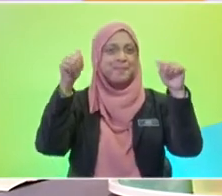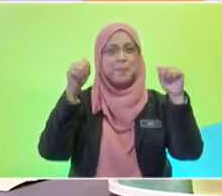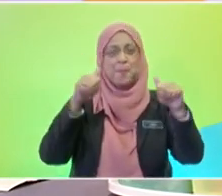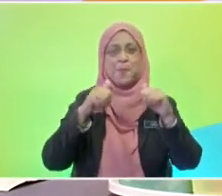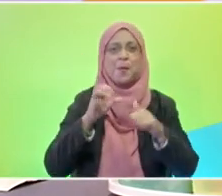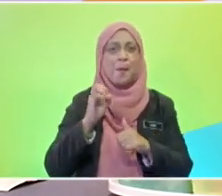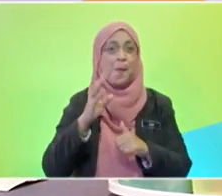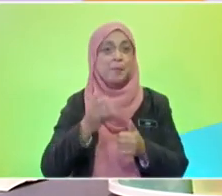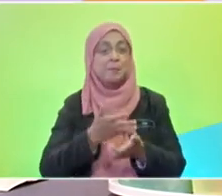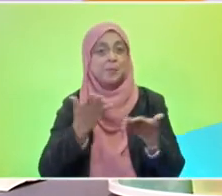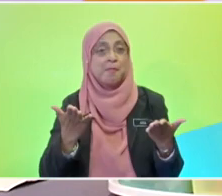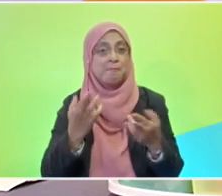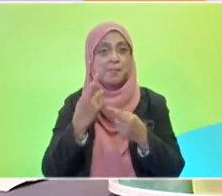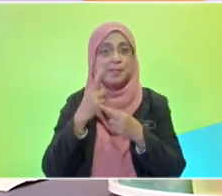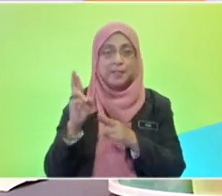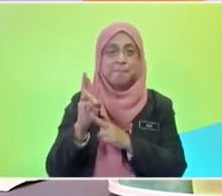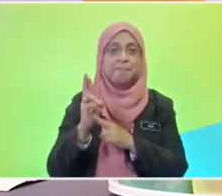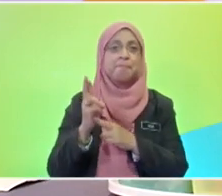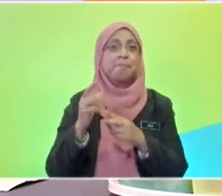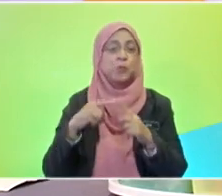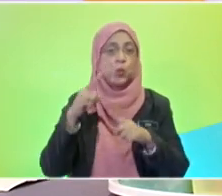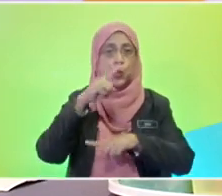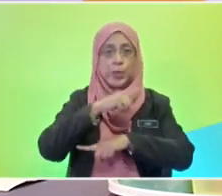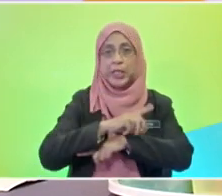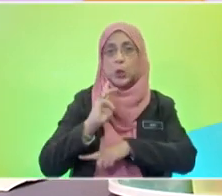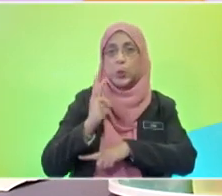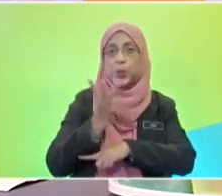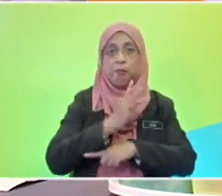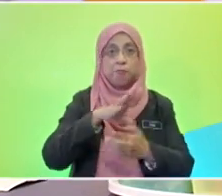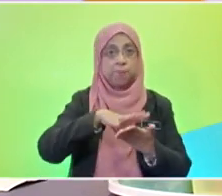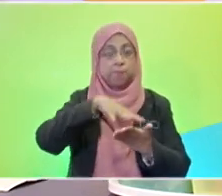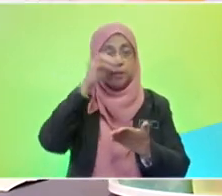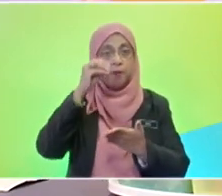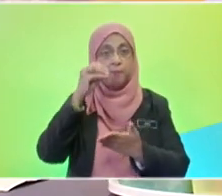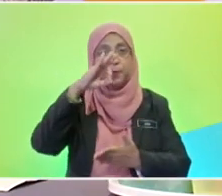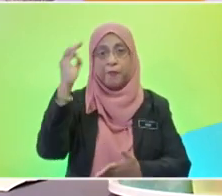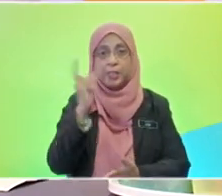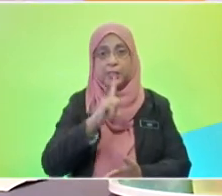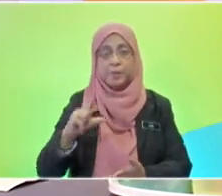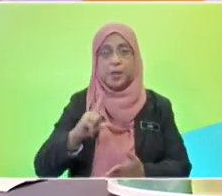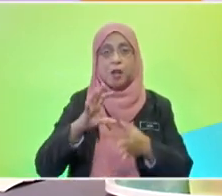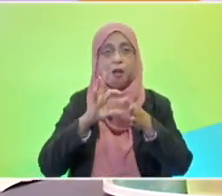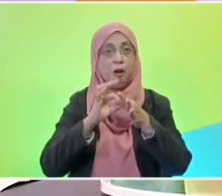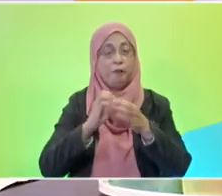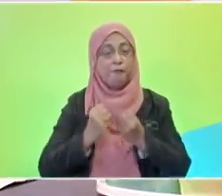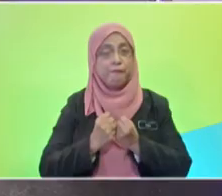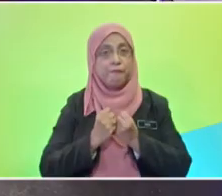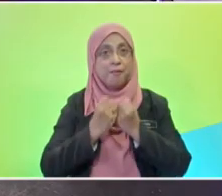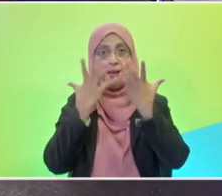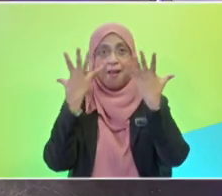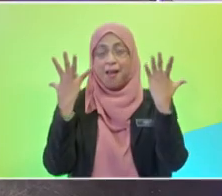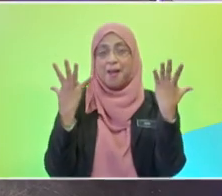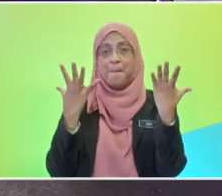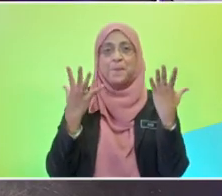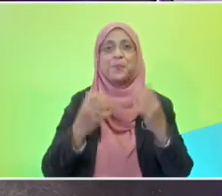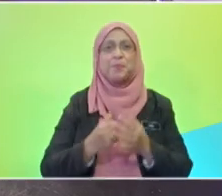Okay, everyone is ready. And today we will be learning about Festival of Lights together with Teacher Krishna. All right,